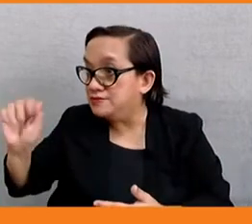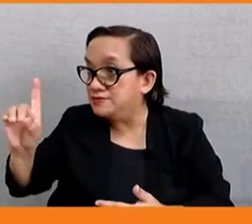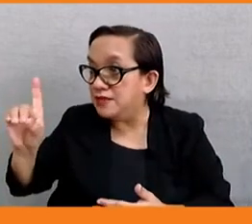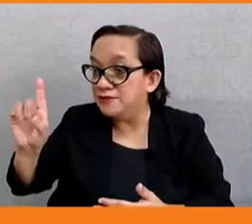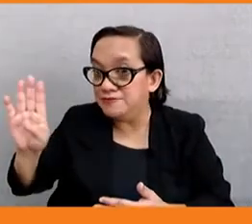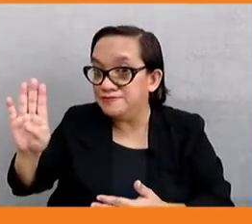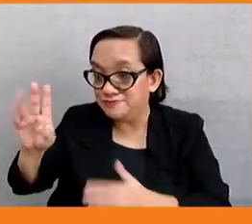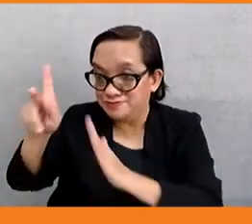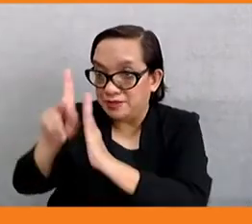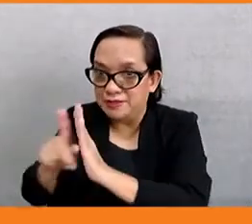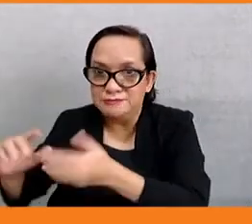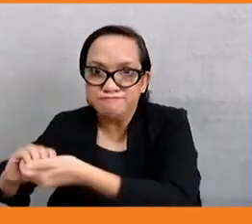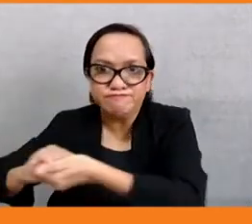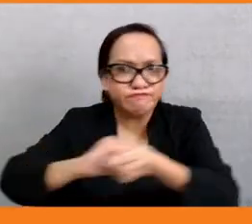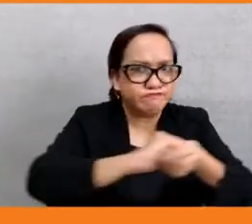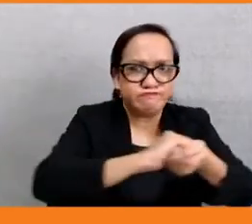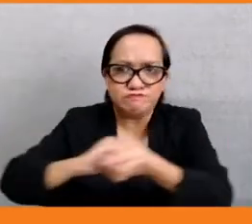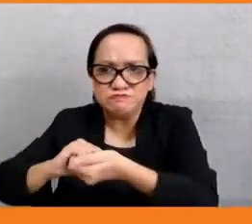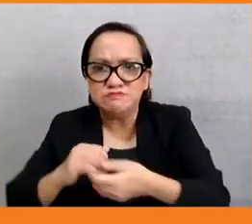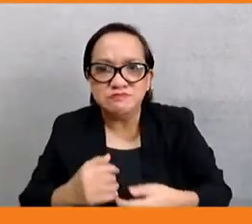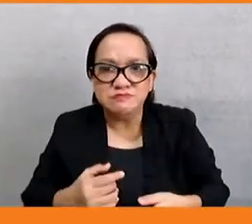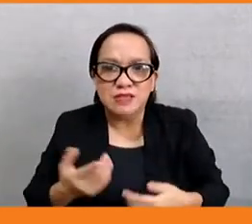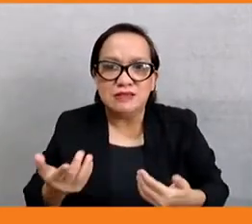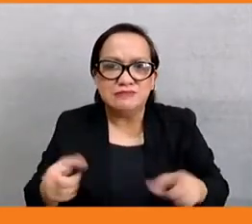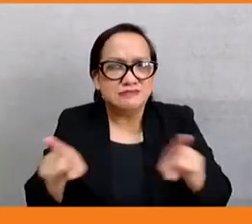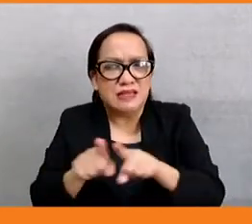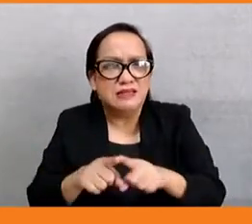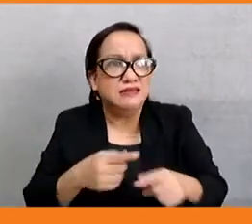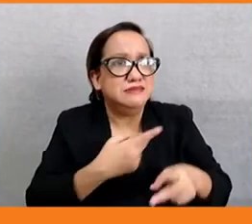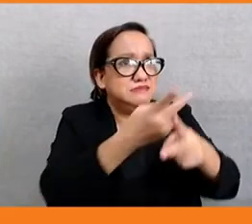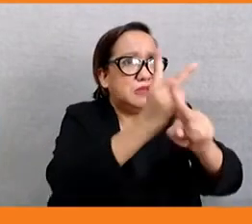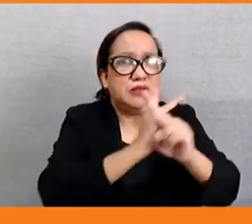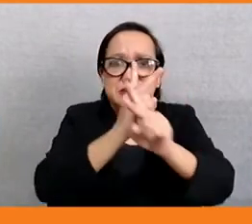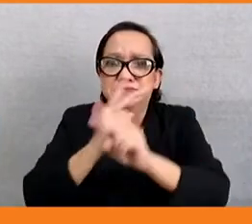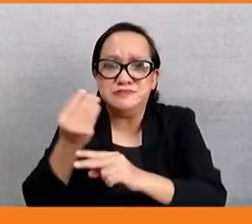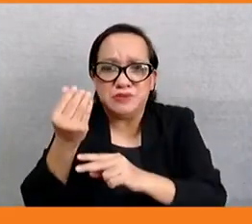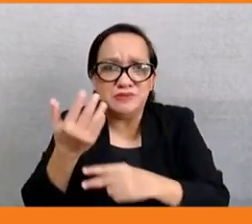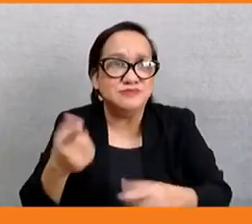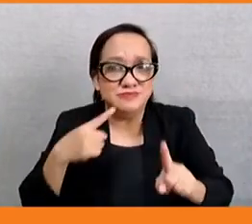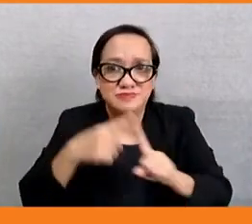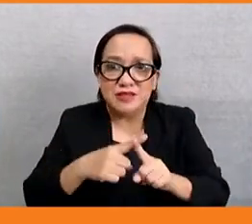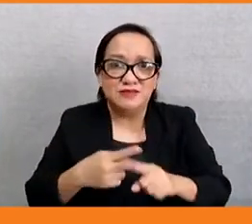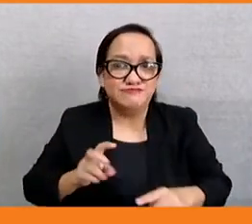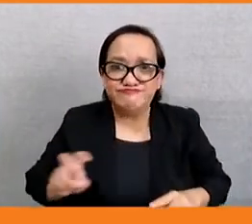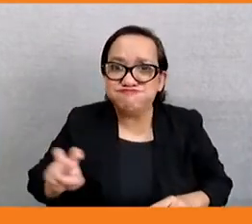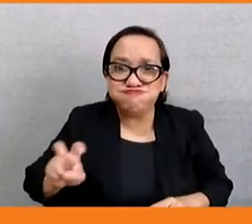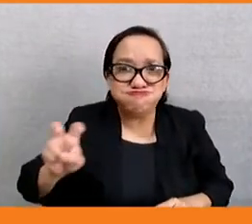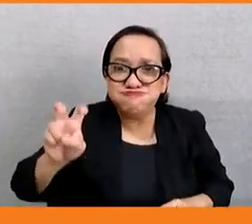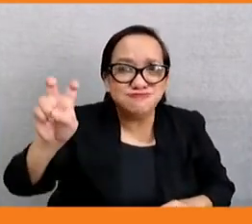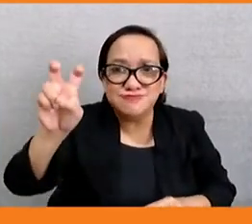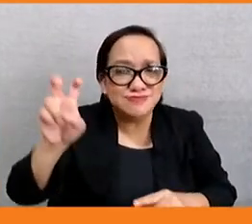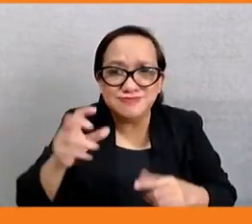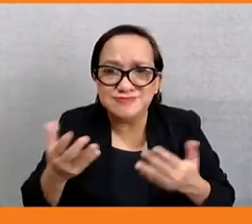transport, energy and agriculture, these sectors failed us. The main sources become for Sri Lanka